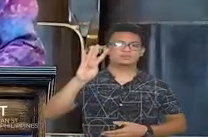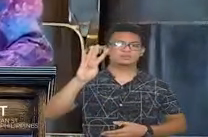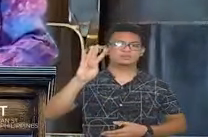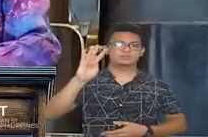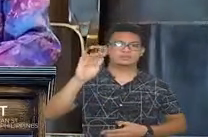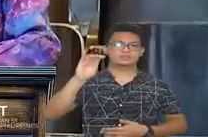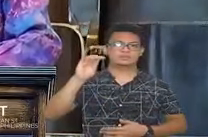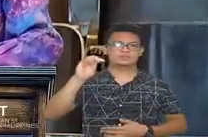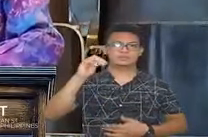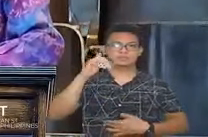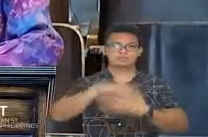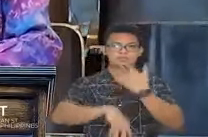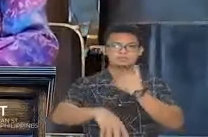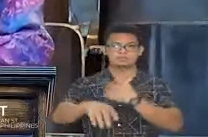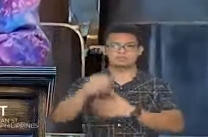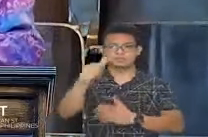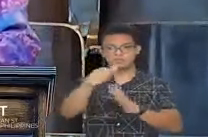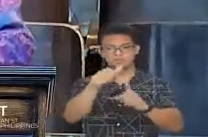2014, in